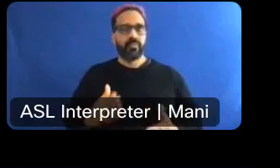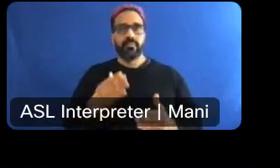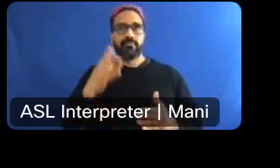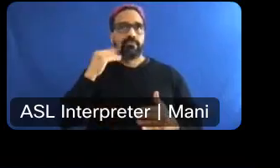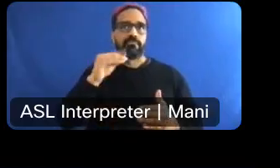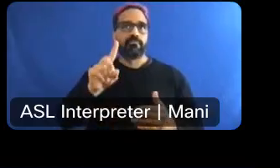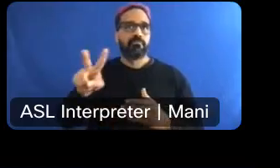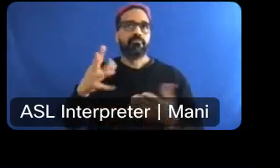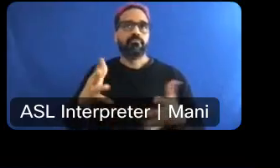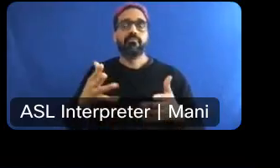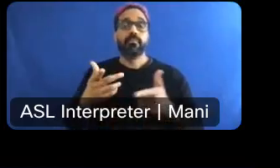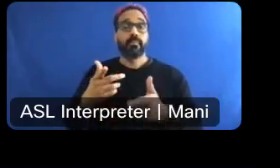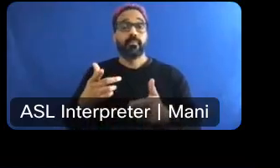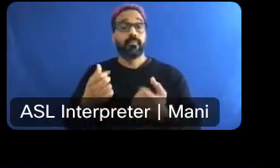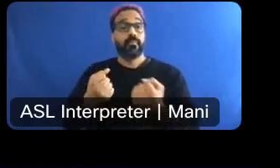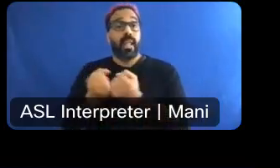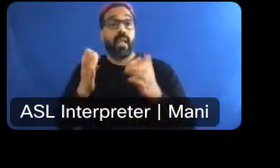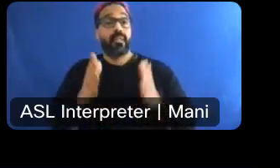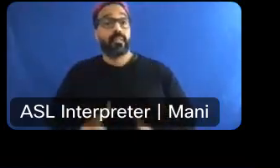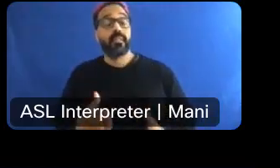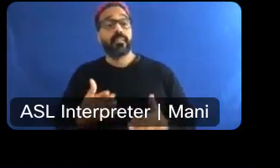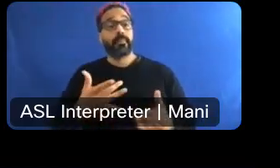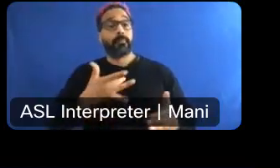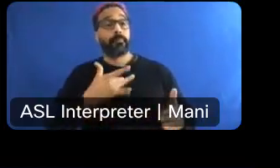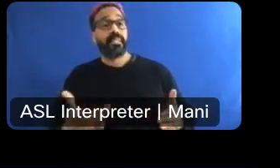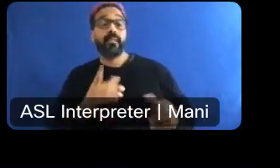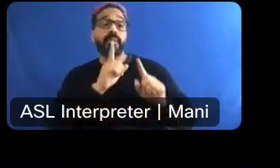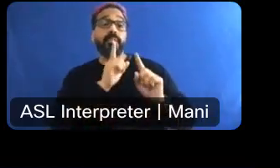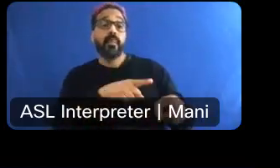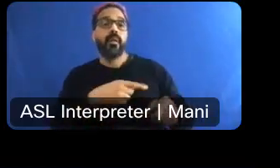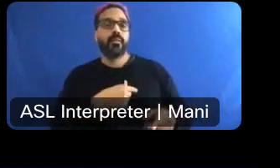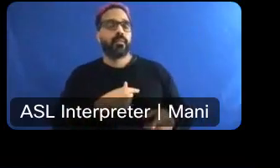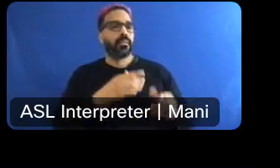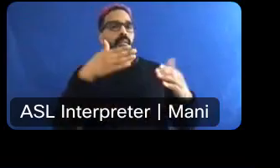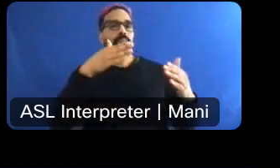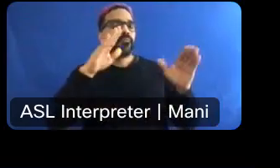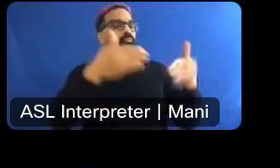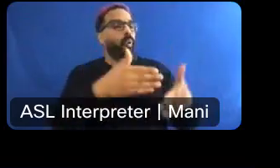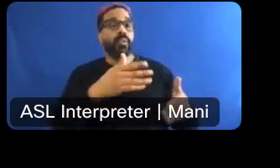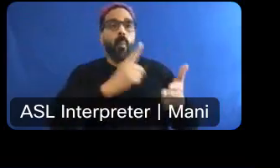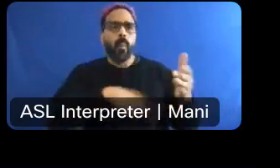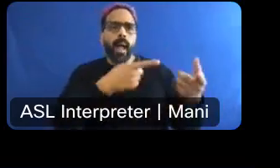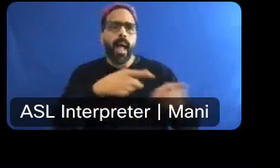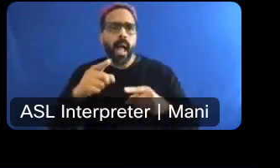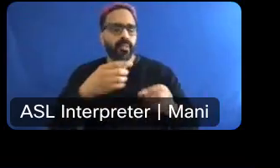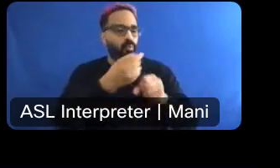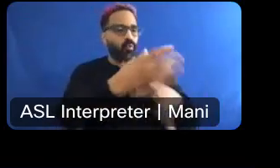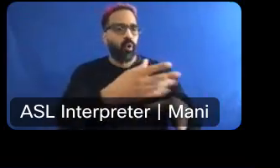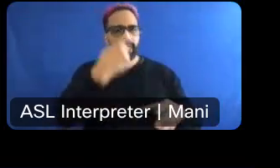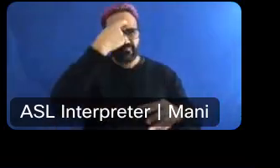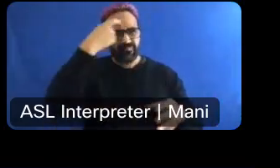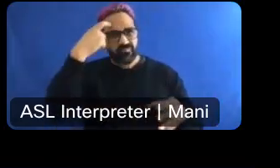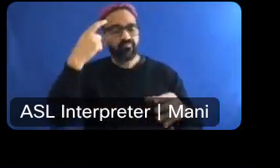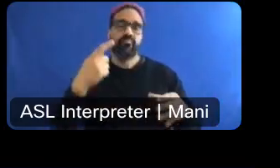our initial response is to be supportive and empathetic to the traumatic event or events that survivors have endured by